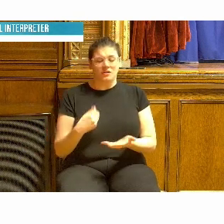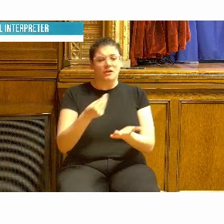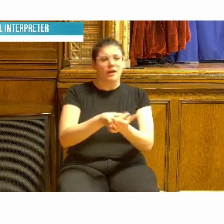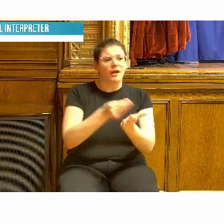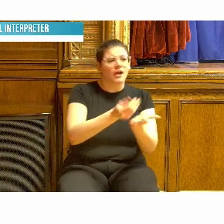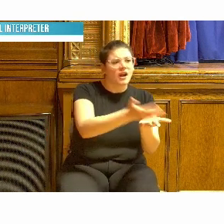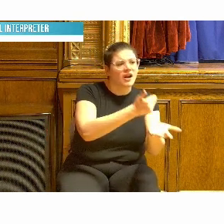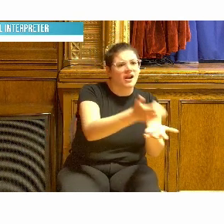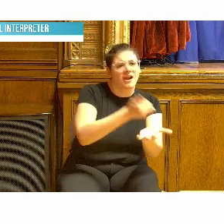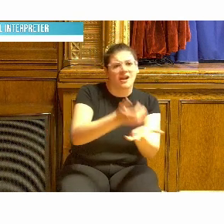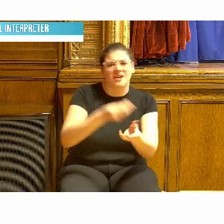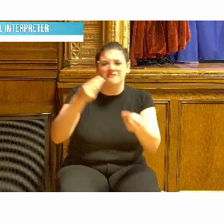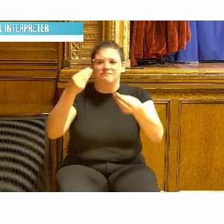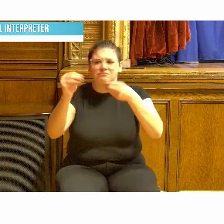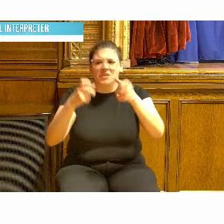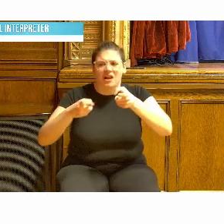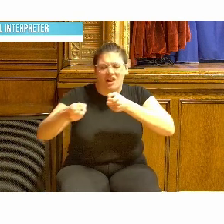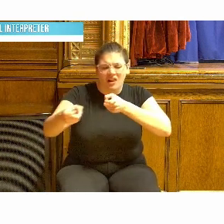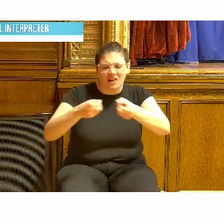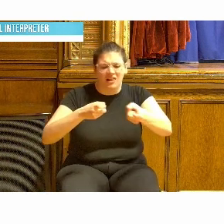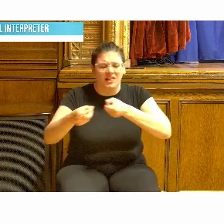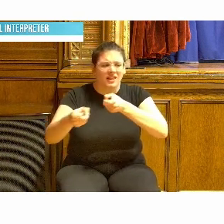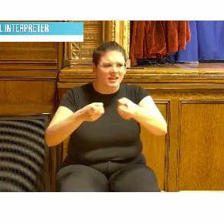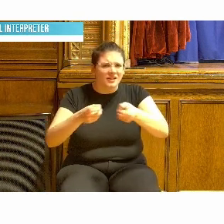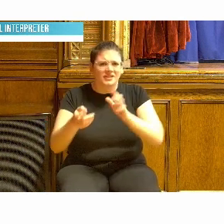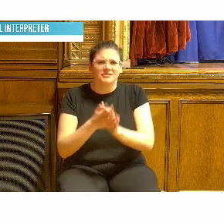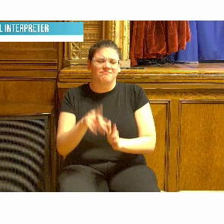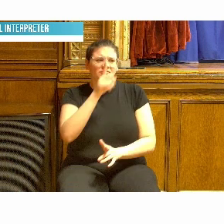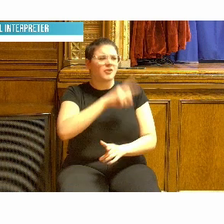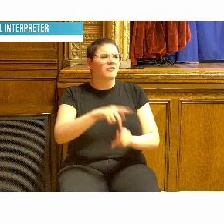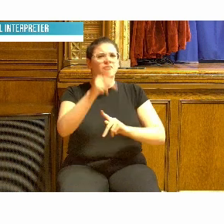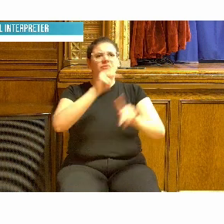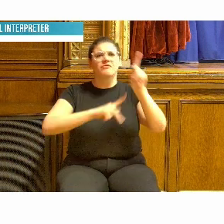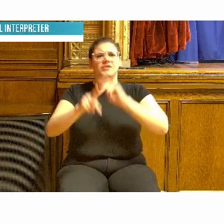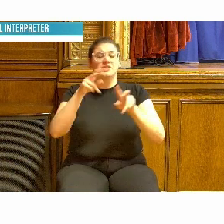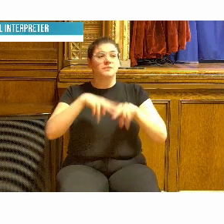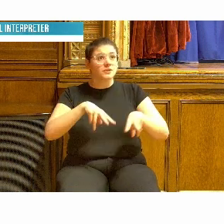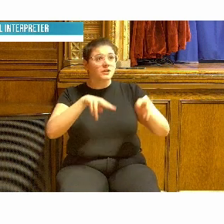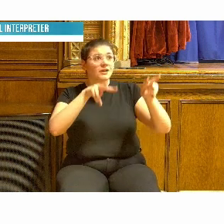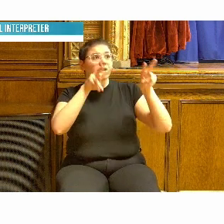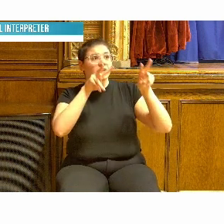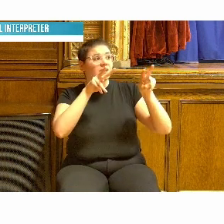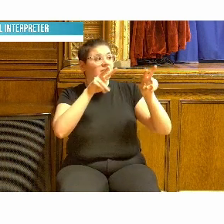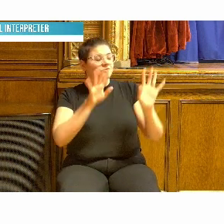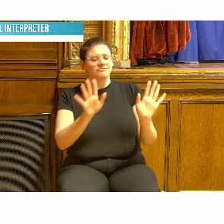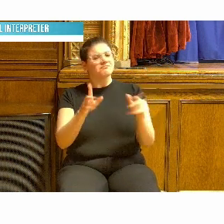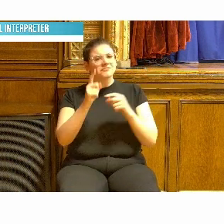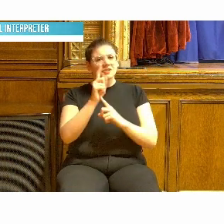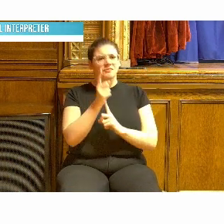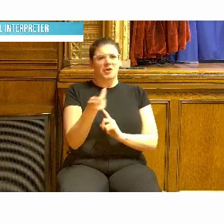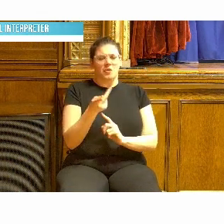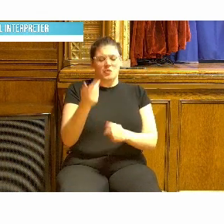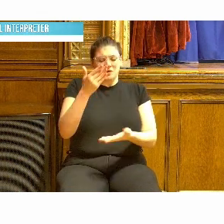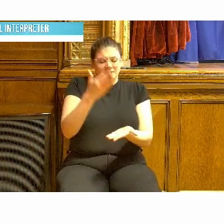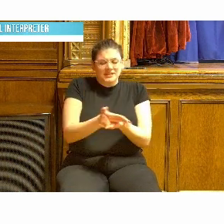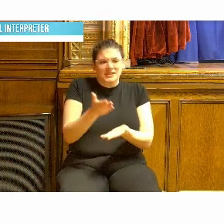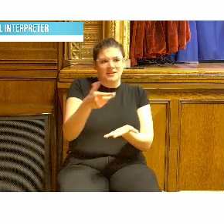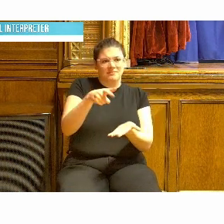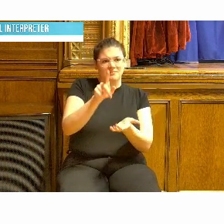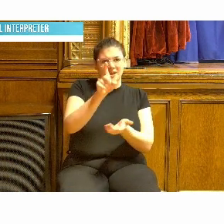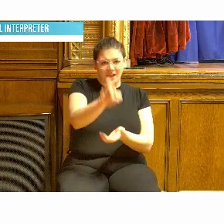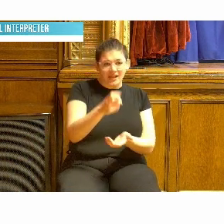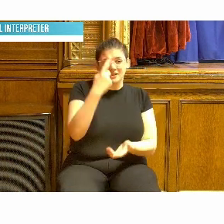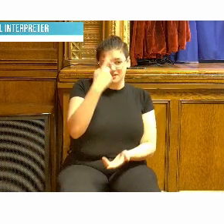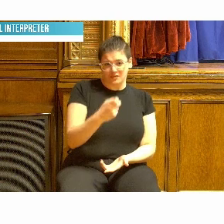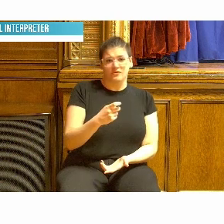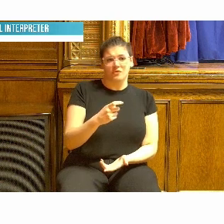manipulation, false idols, and philanthro-faking. In a second, we're gonna stop asking for reparations. In a